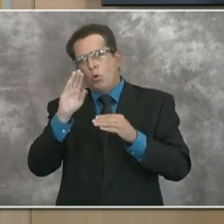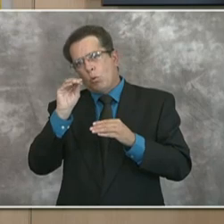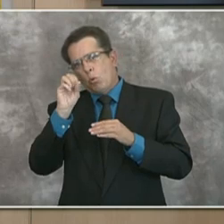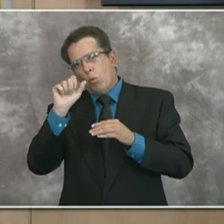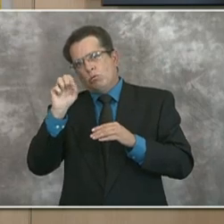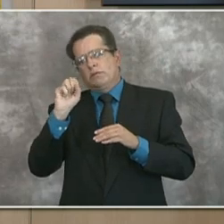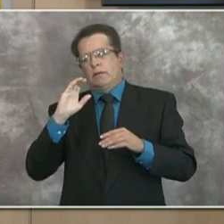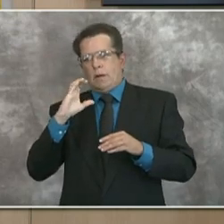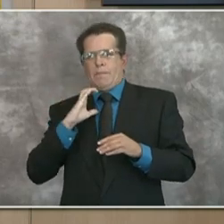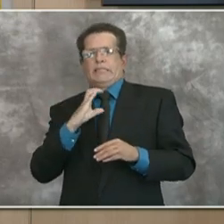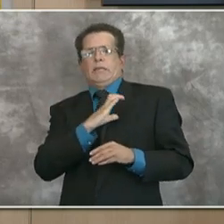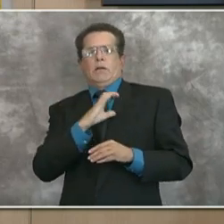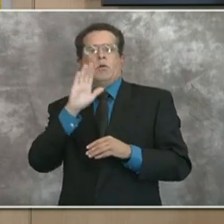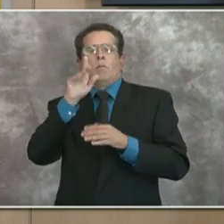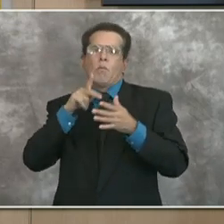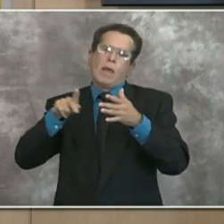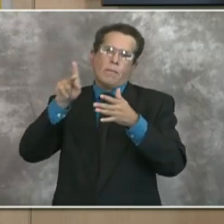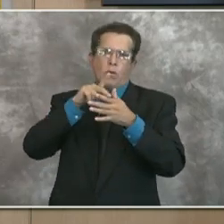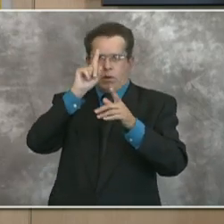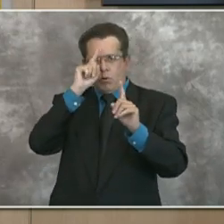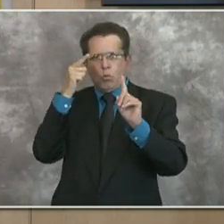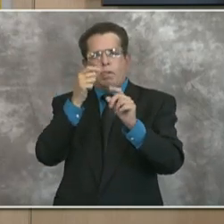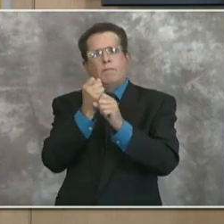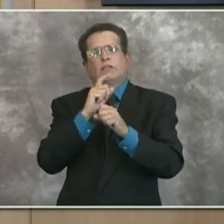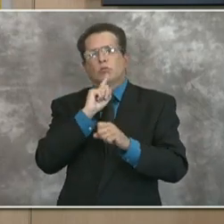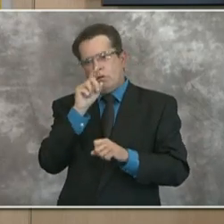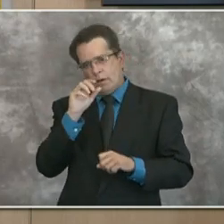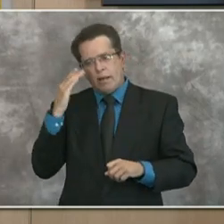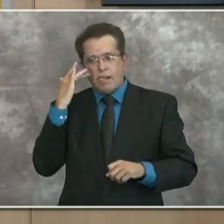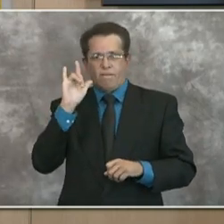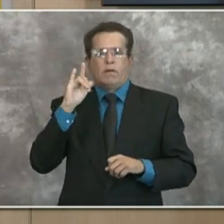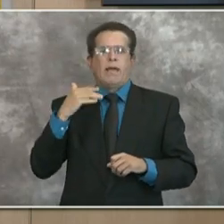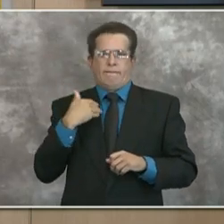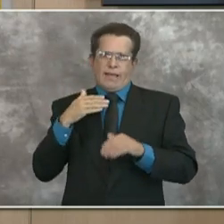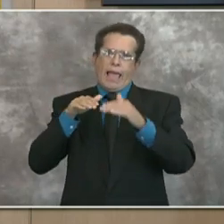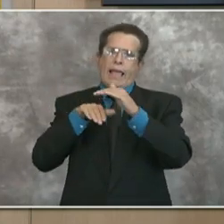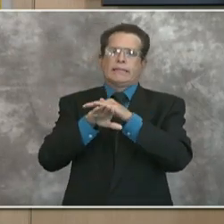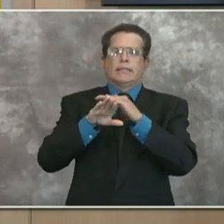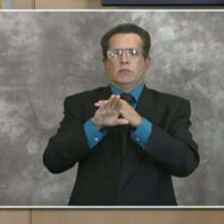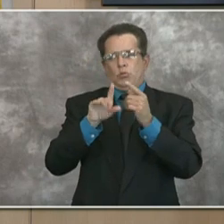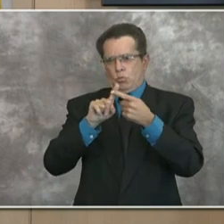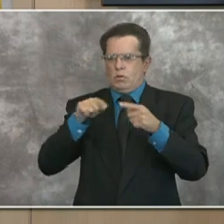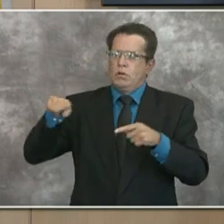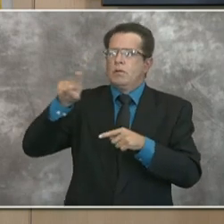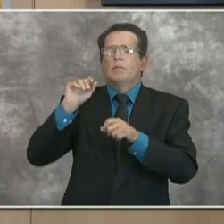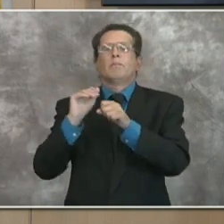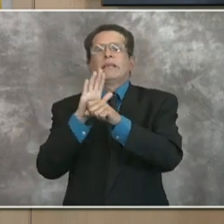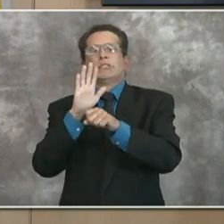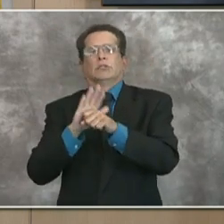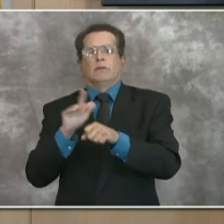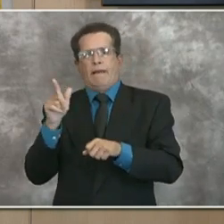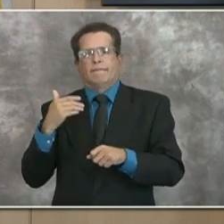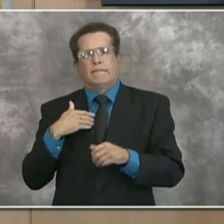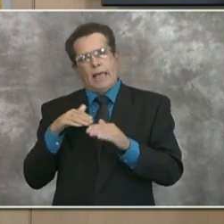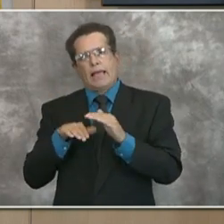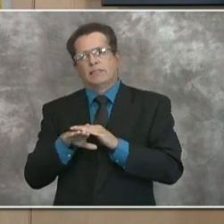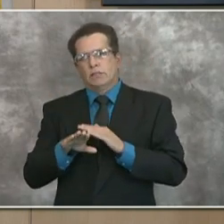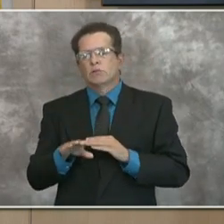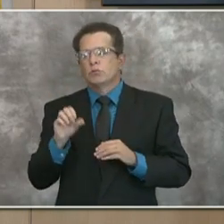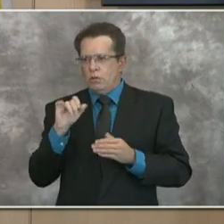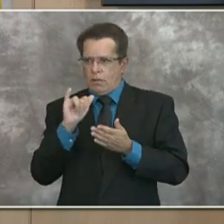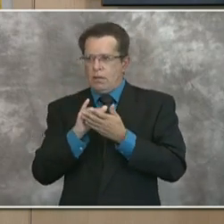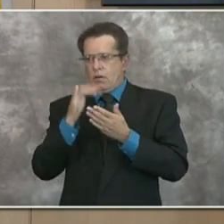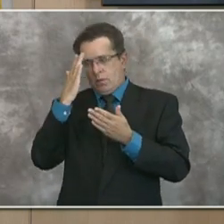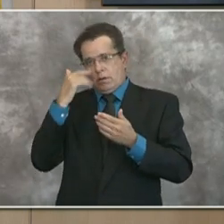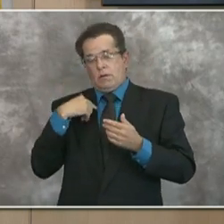primary goal has always been to make sure Californians have easy access to our beaches. So that's why I